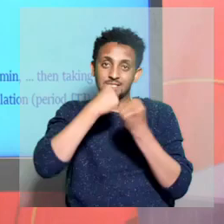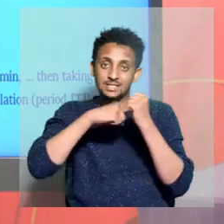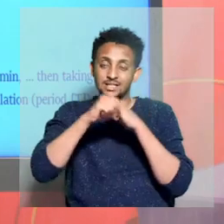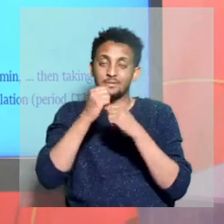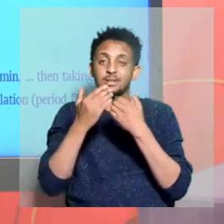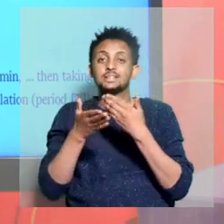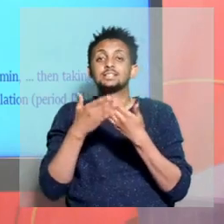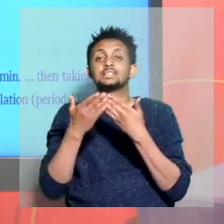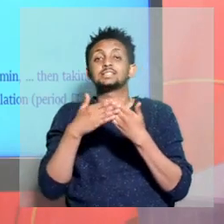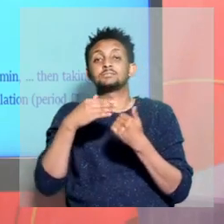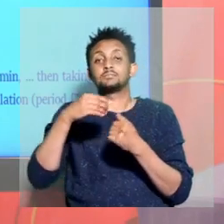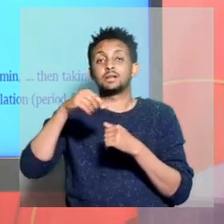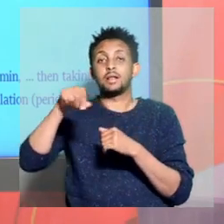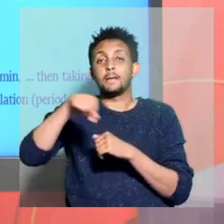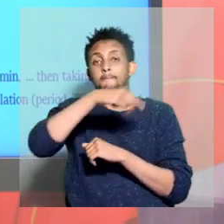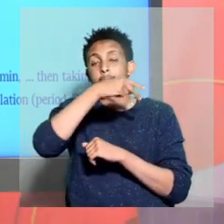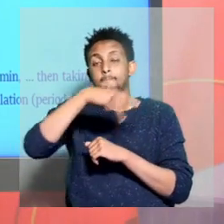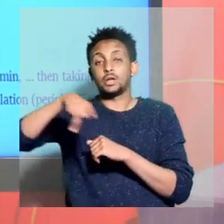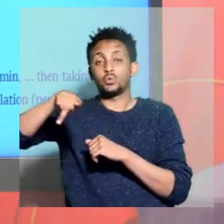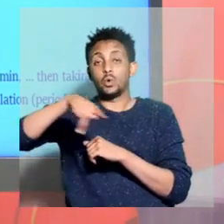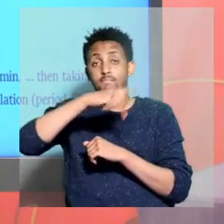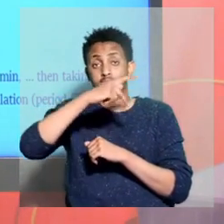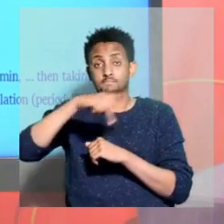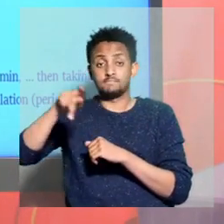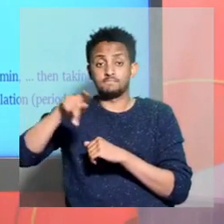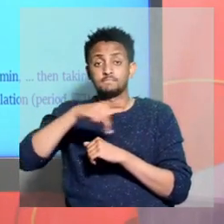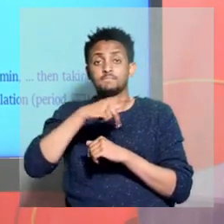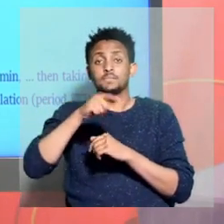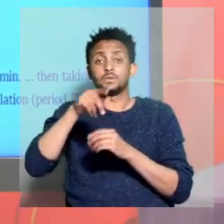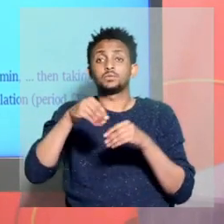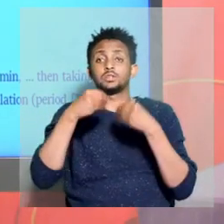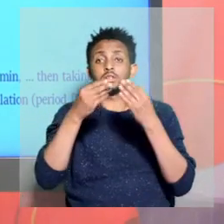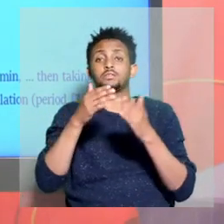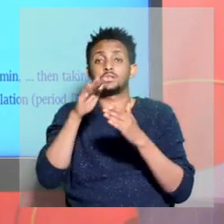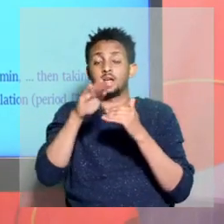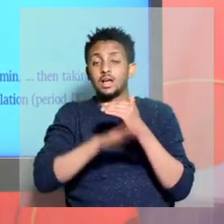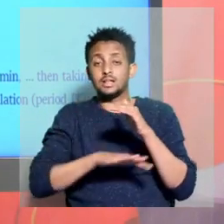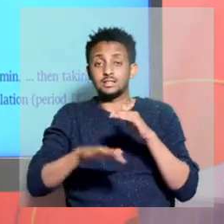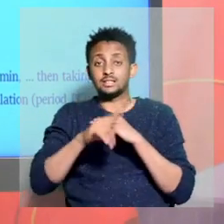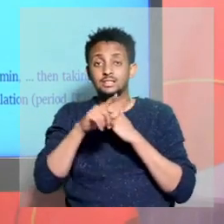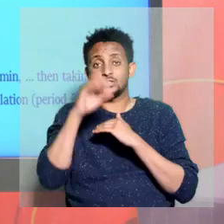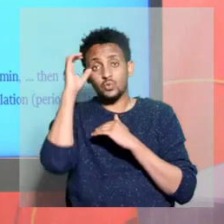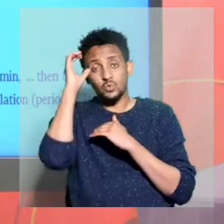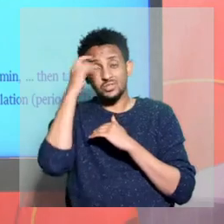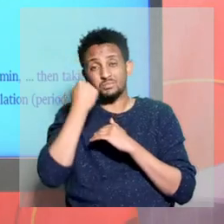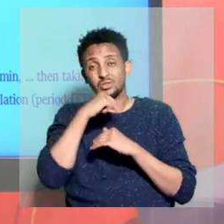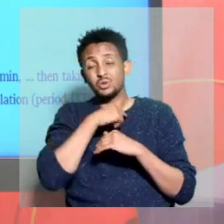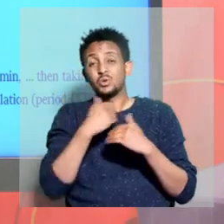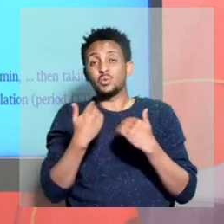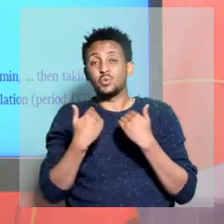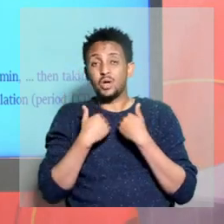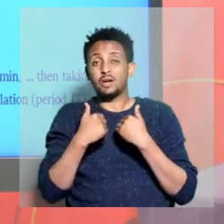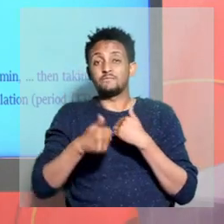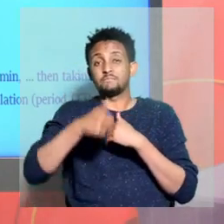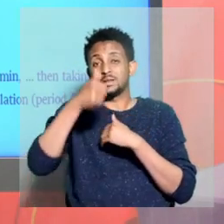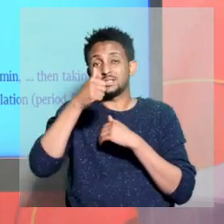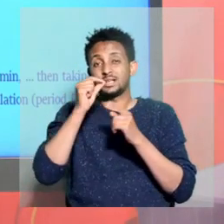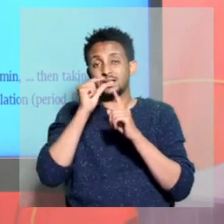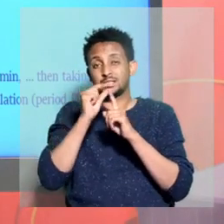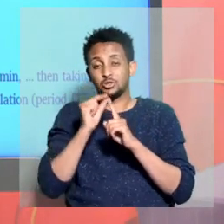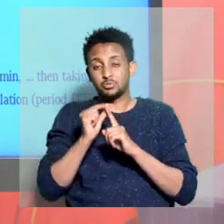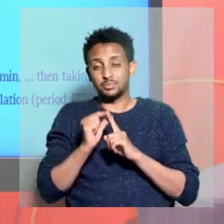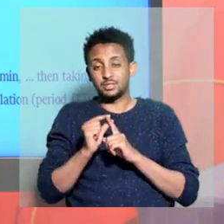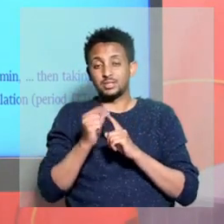simple pendulum. We are going to discuss about these two. Under this concept, we have basic